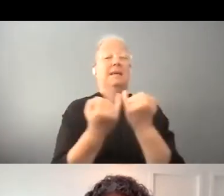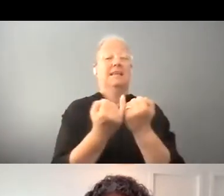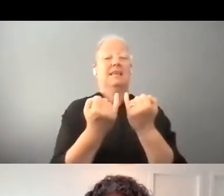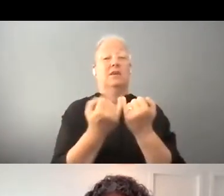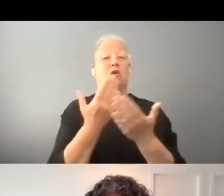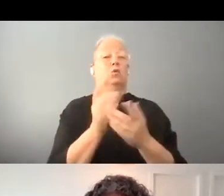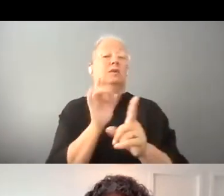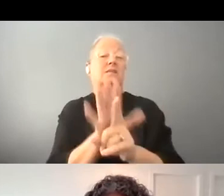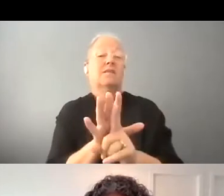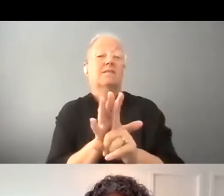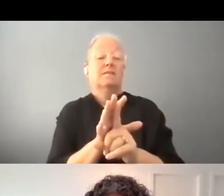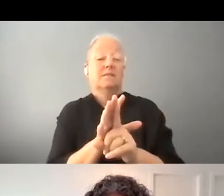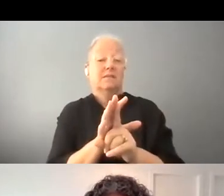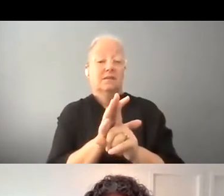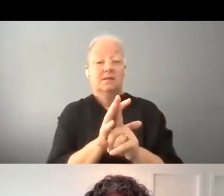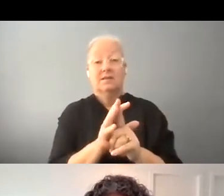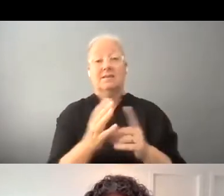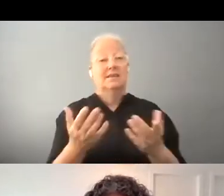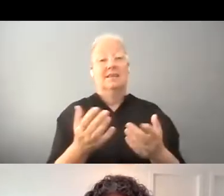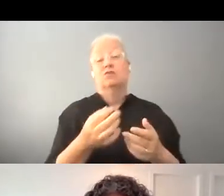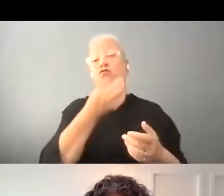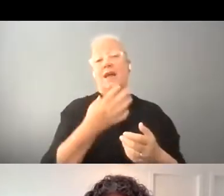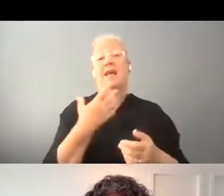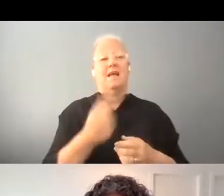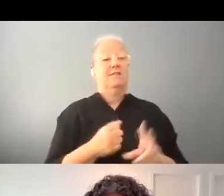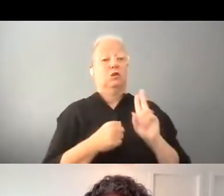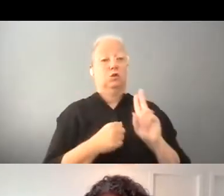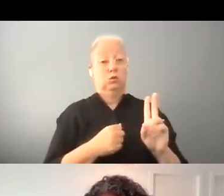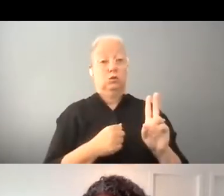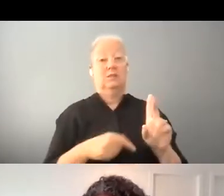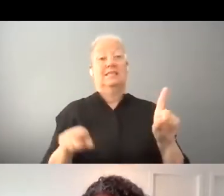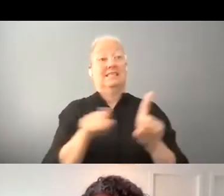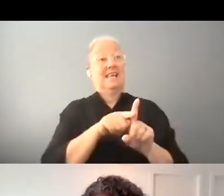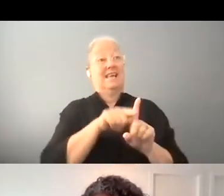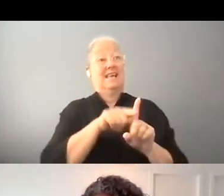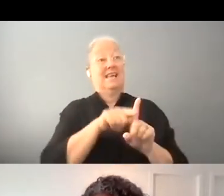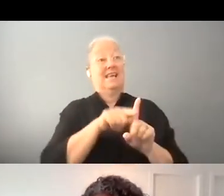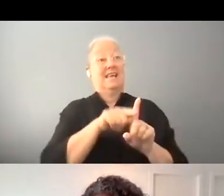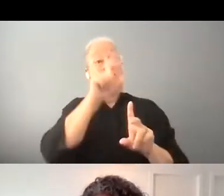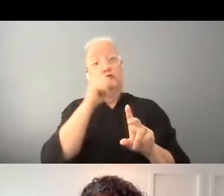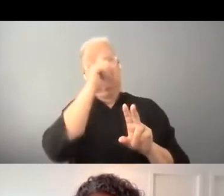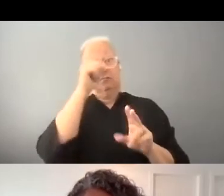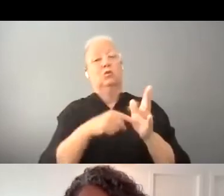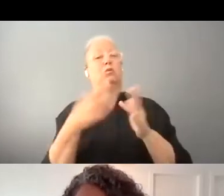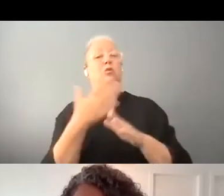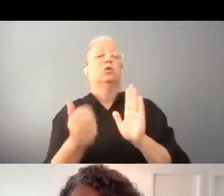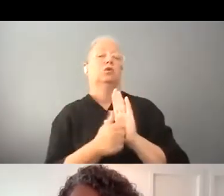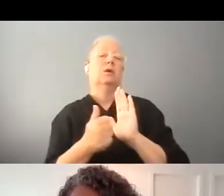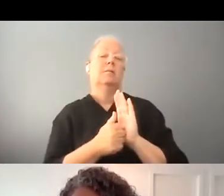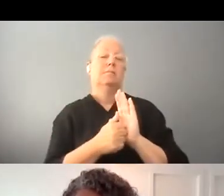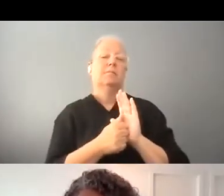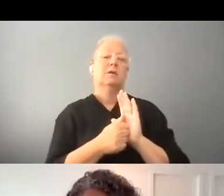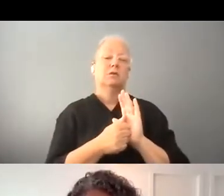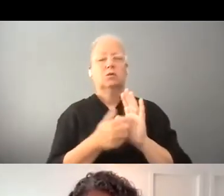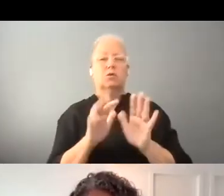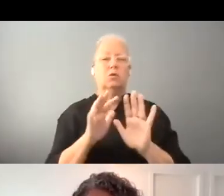really rare for us to take 2 projects with the same key creative through to the workshop. So something to think about as you're, to be